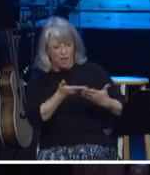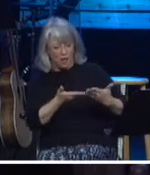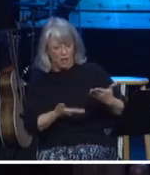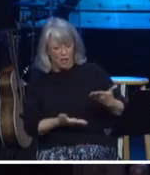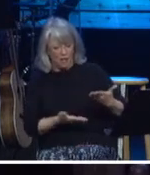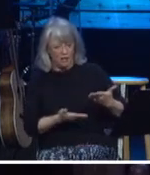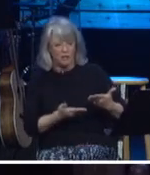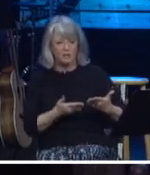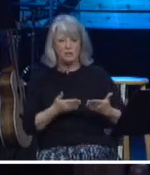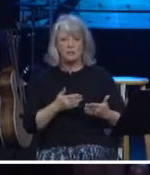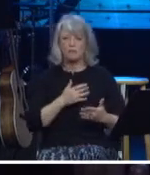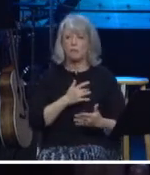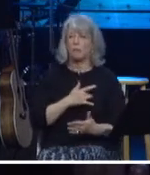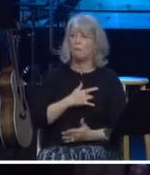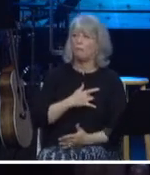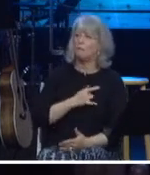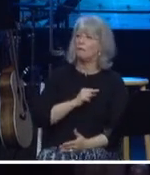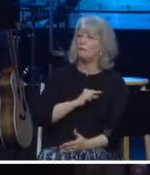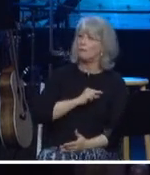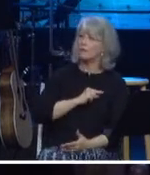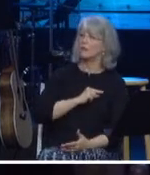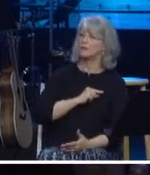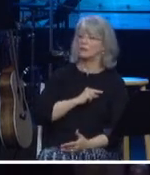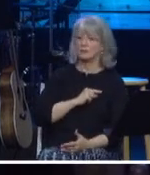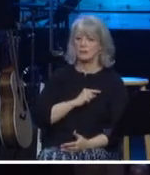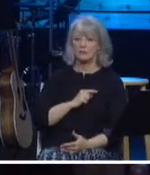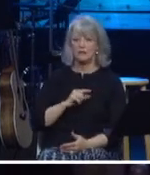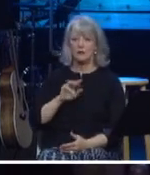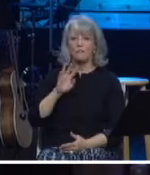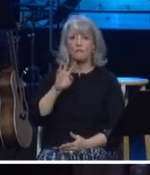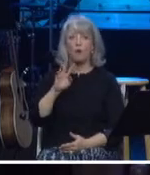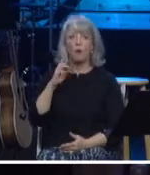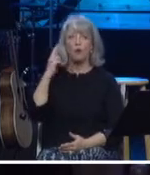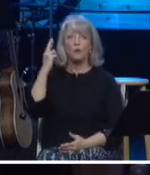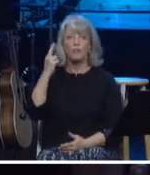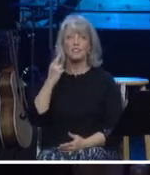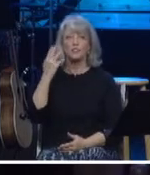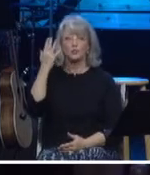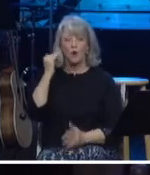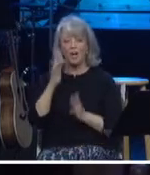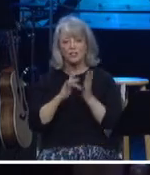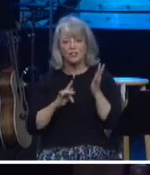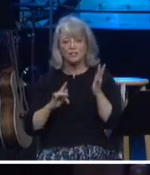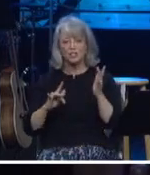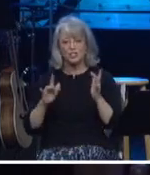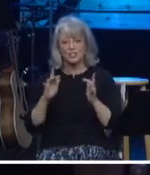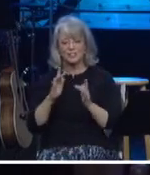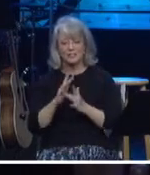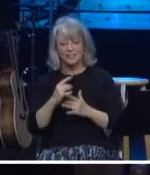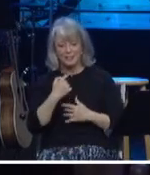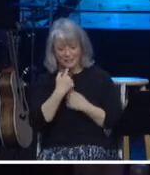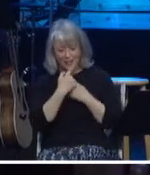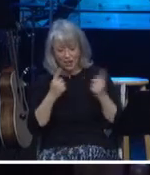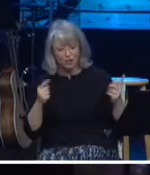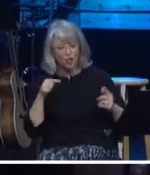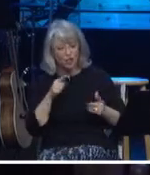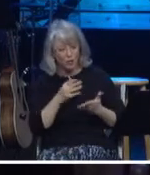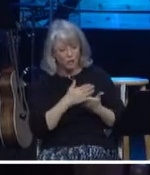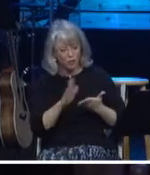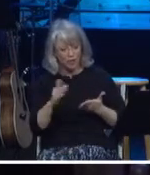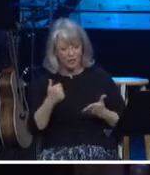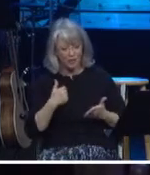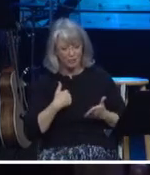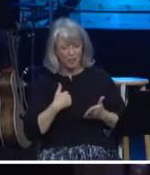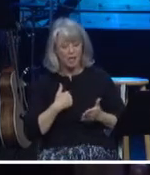Here's four reasons why these religious leaders were rejecting Jesus as the Son. Four costs involved in coming